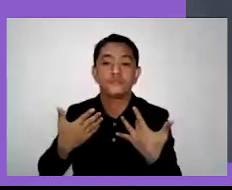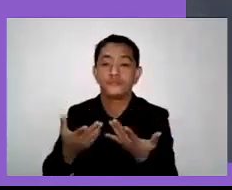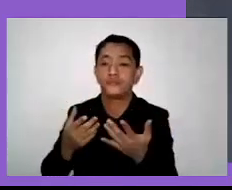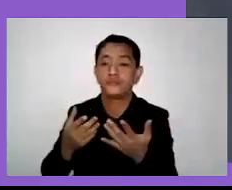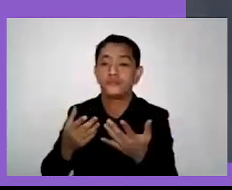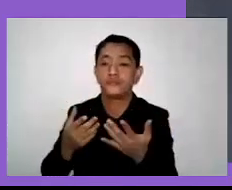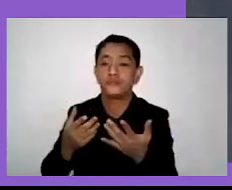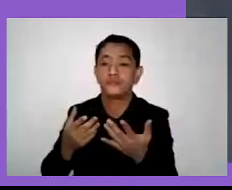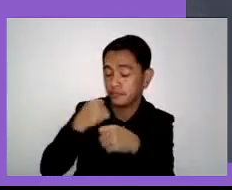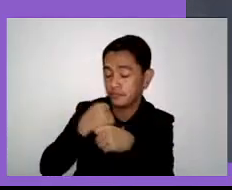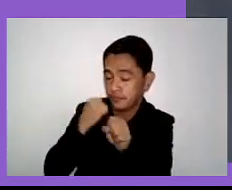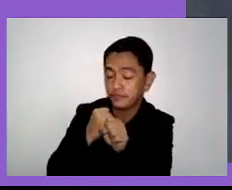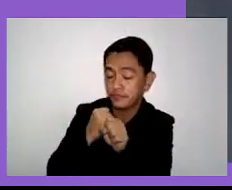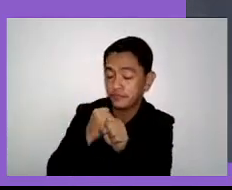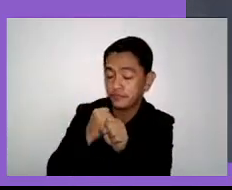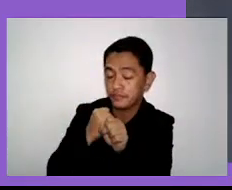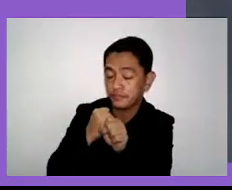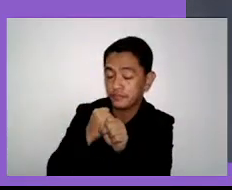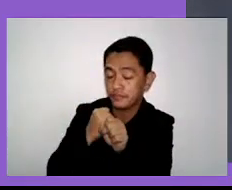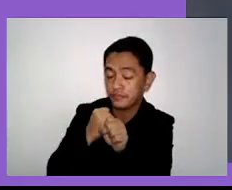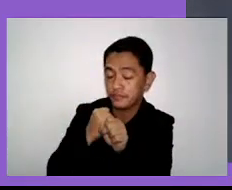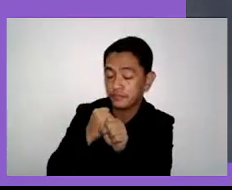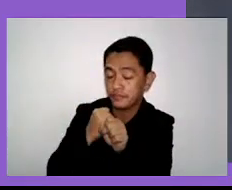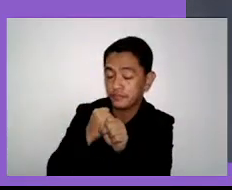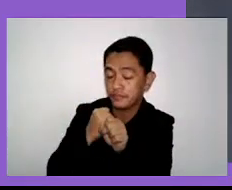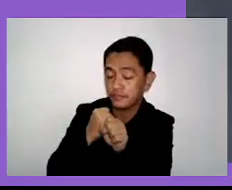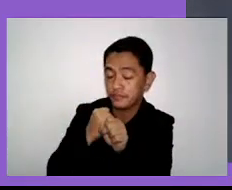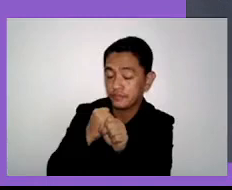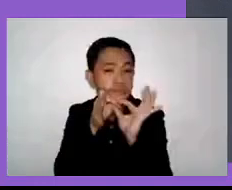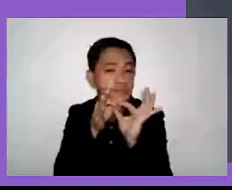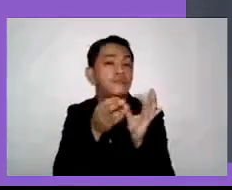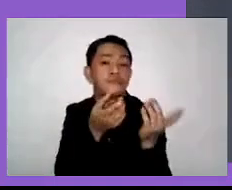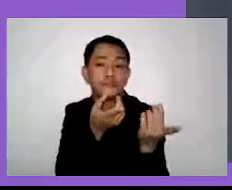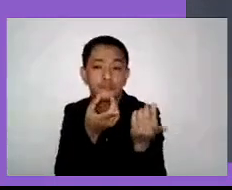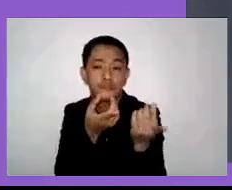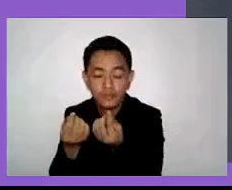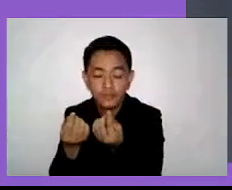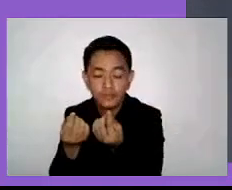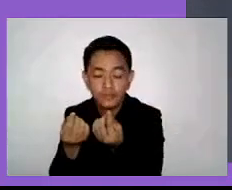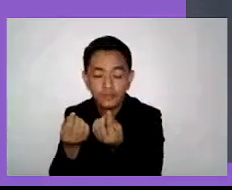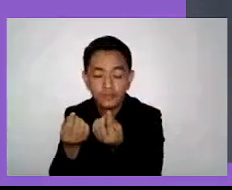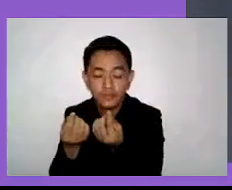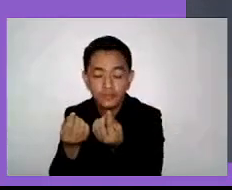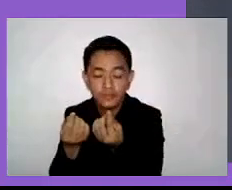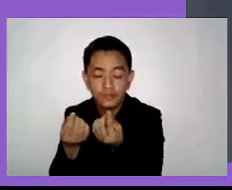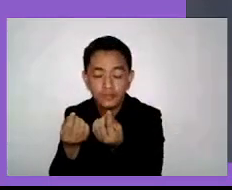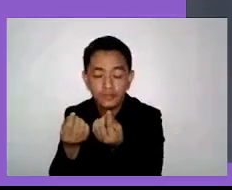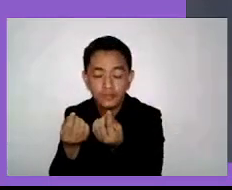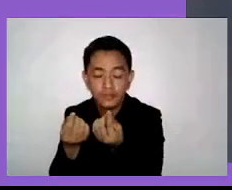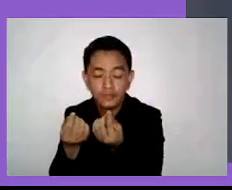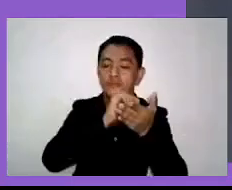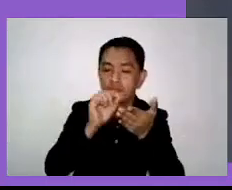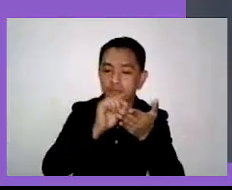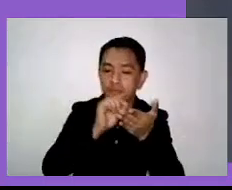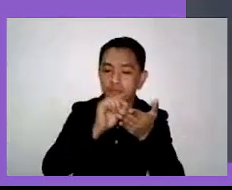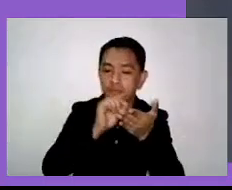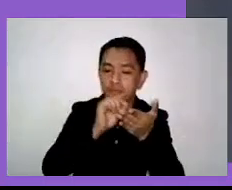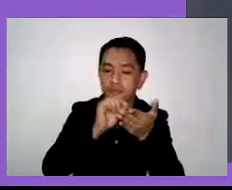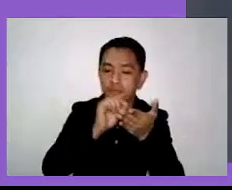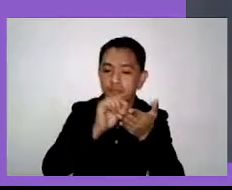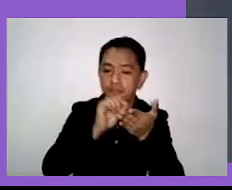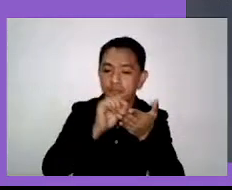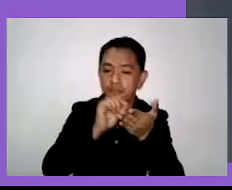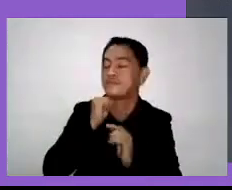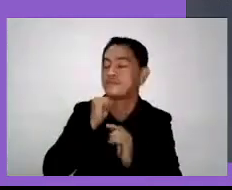social connections are established. Certainly, teaching writing skills for functional use is not enough in order to